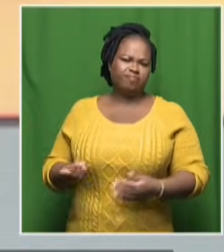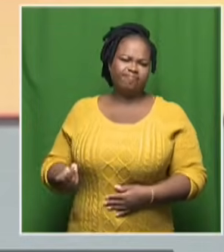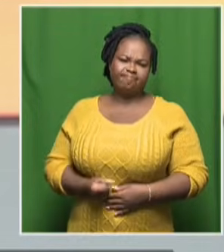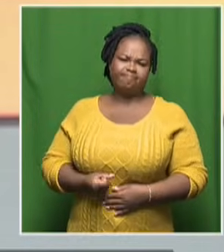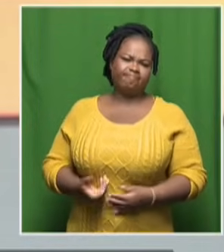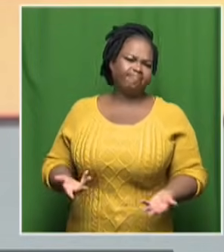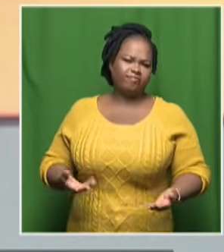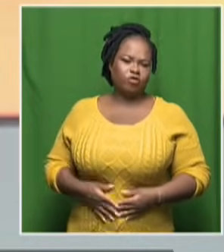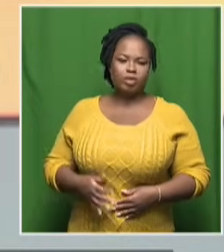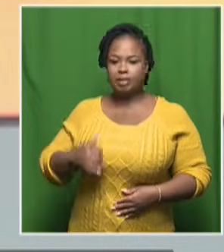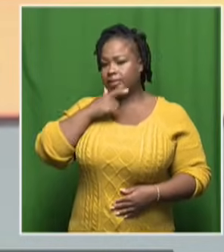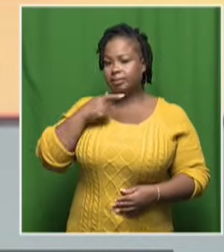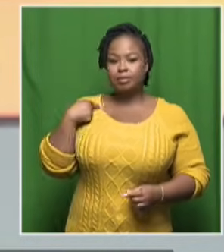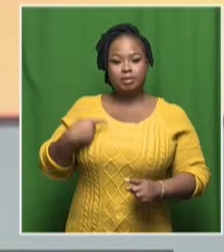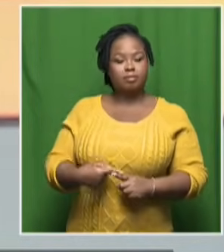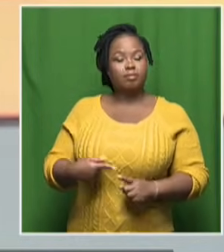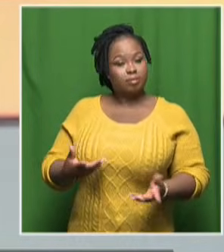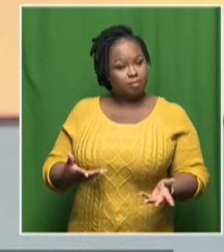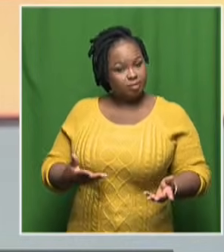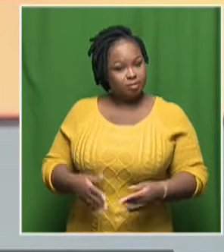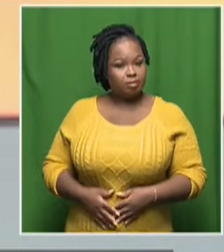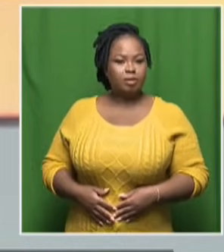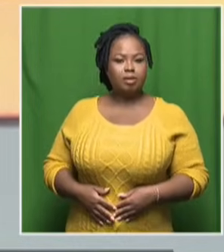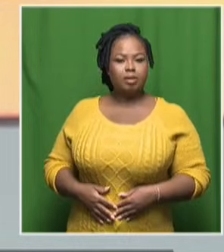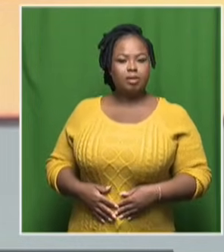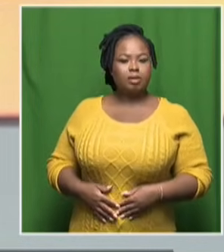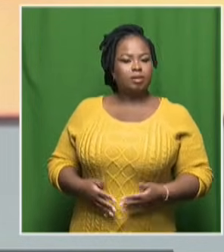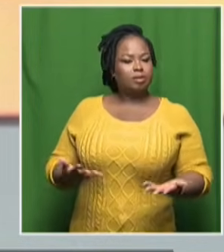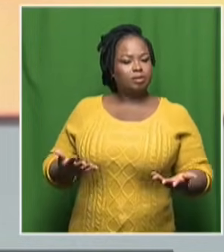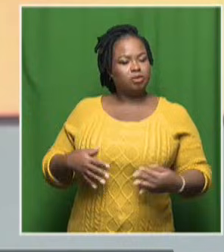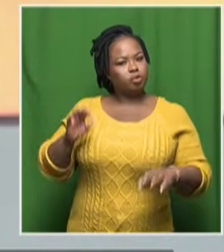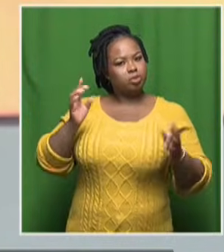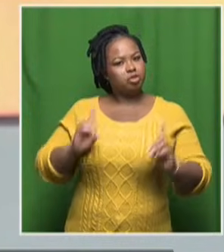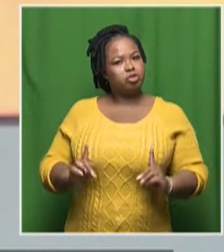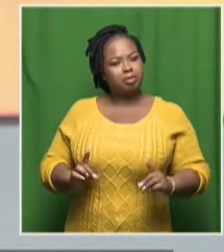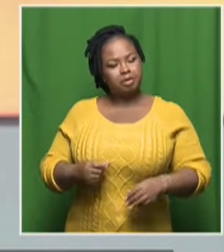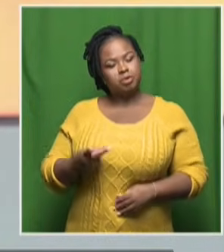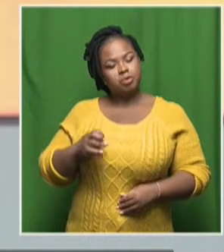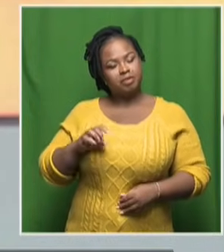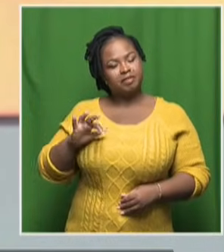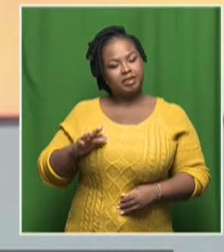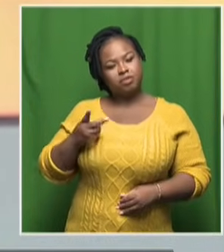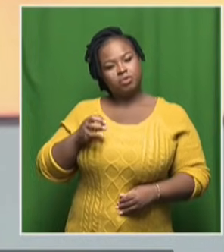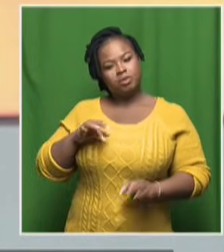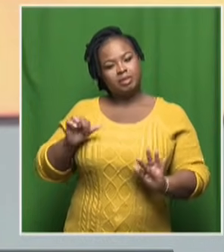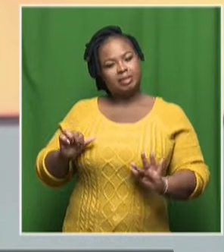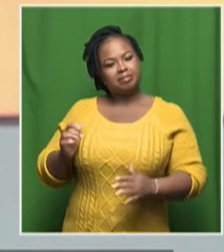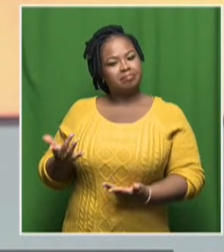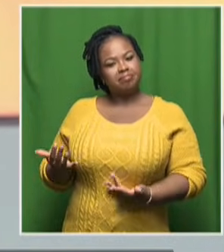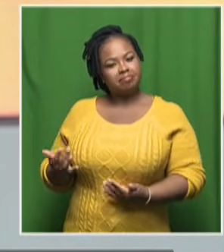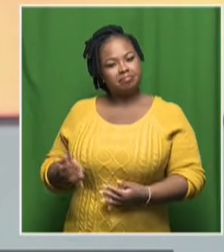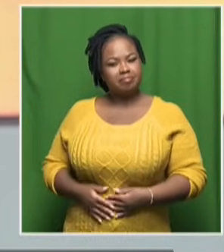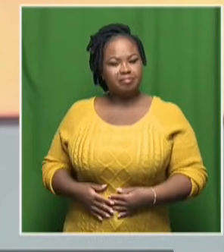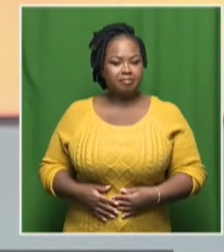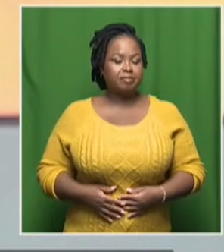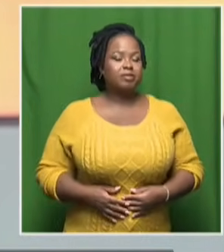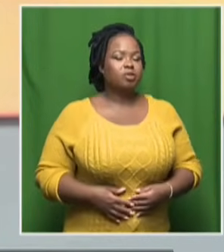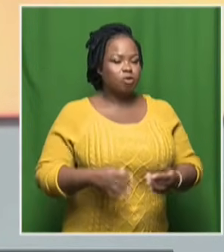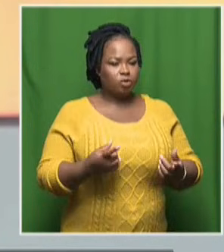it's been running throughout December for the festive season. What was so special about the 2025-2026 edition? Listen,